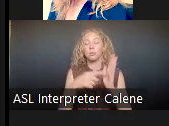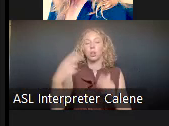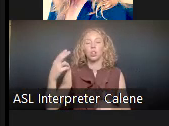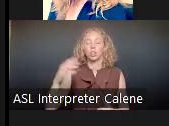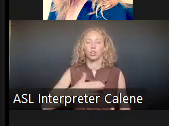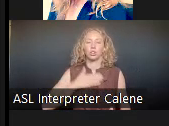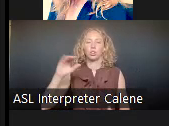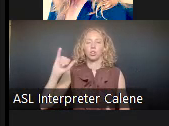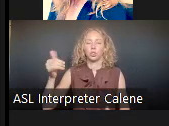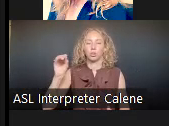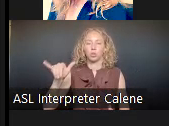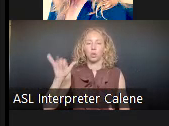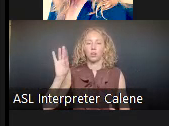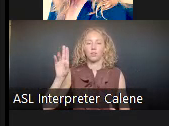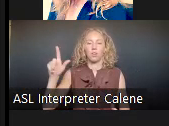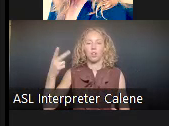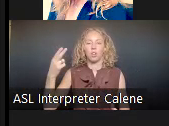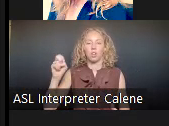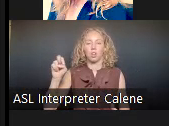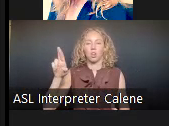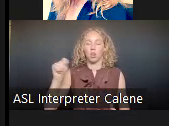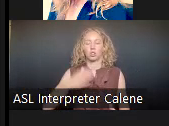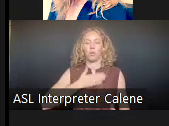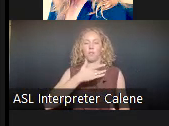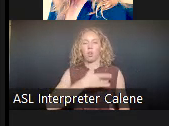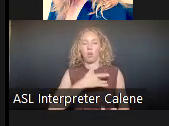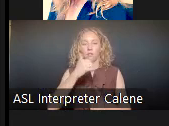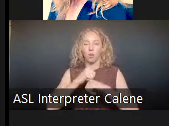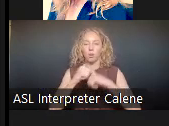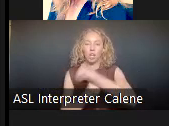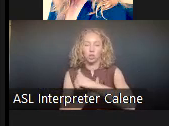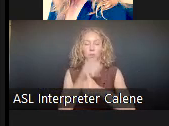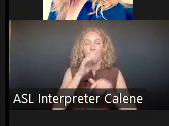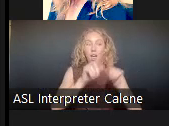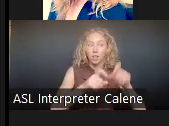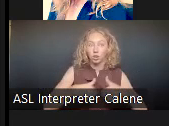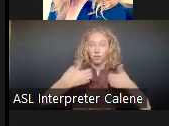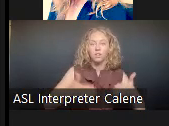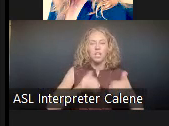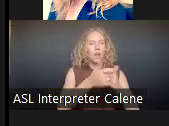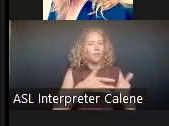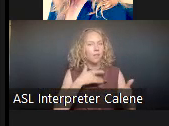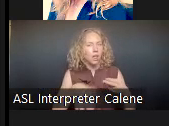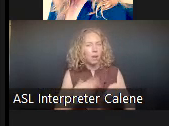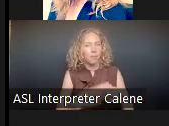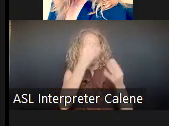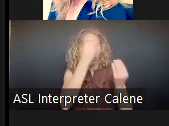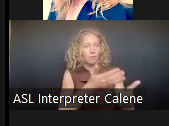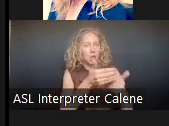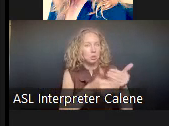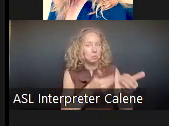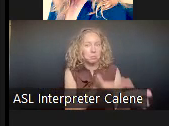Foundation, who hosted focus groups to ask survivors how they felt about being notified about an